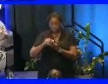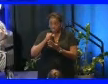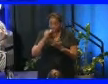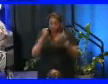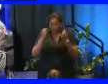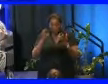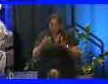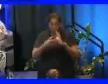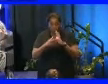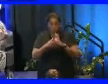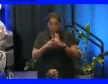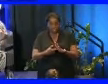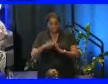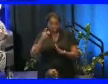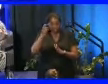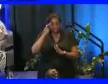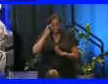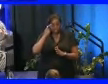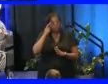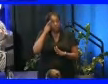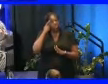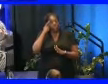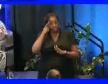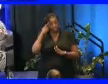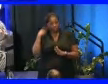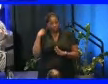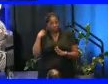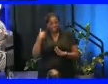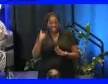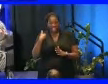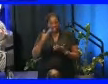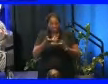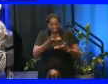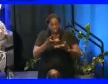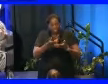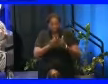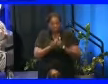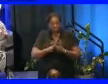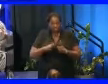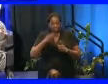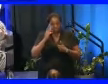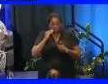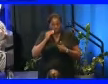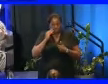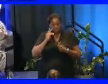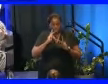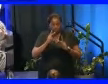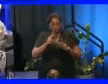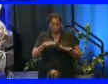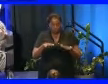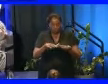many representatives or government officials have had conversations with actual lived experience folks. And in learning